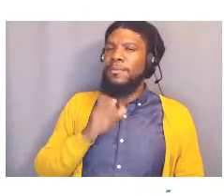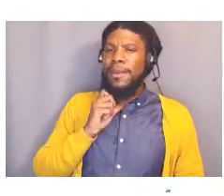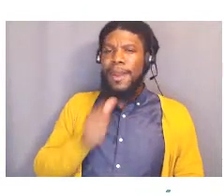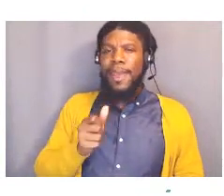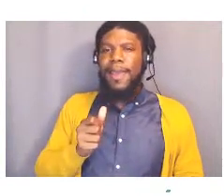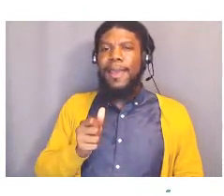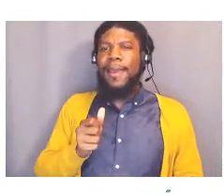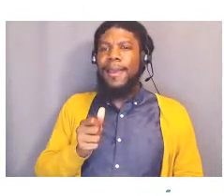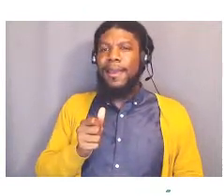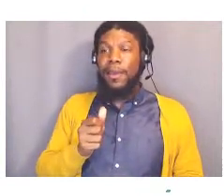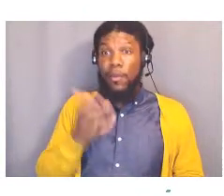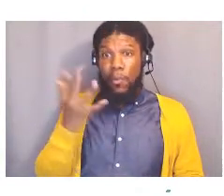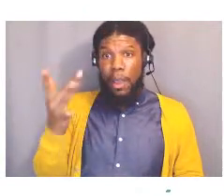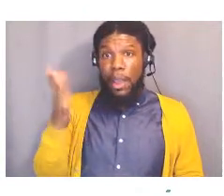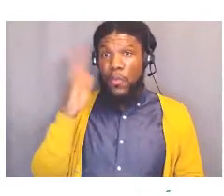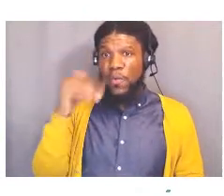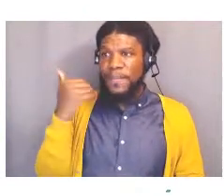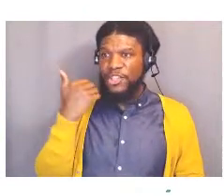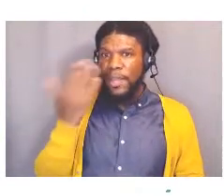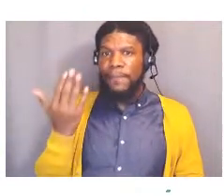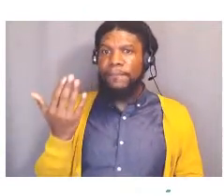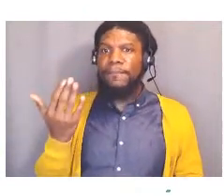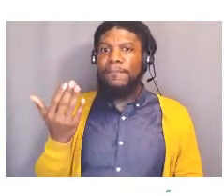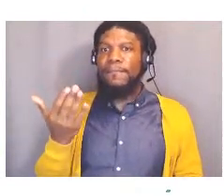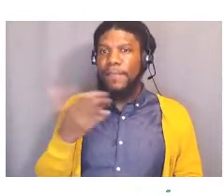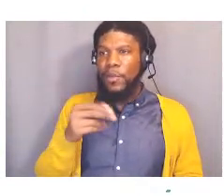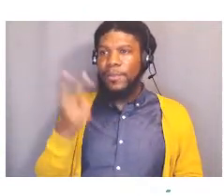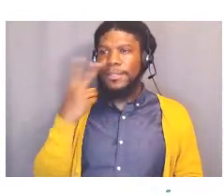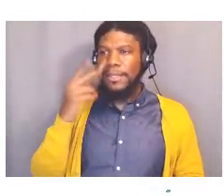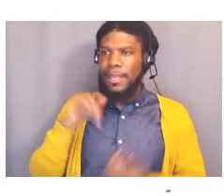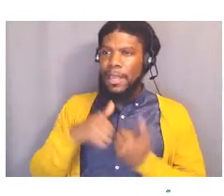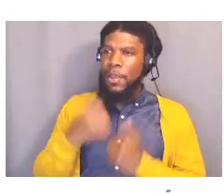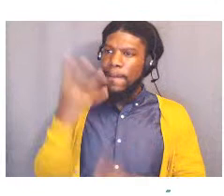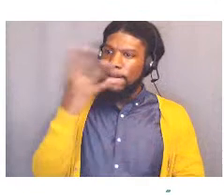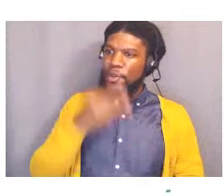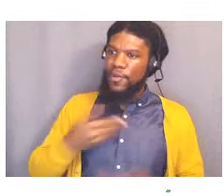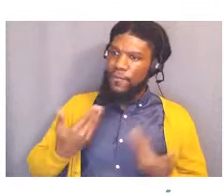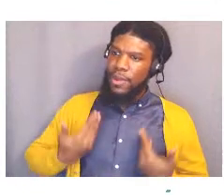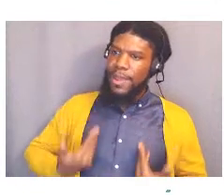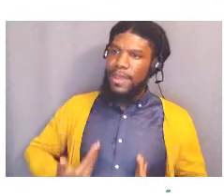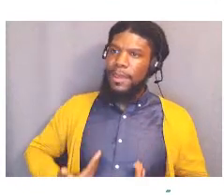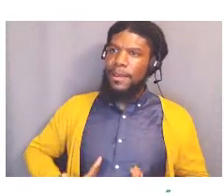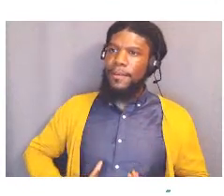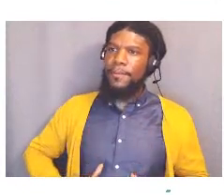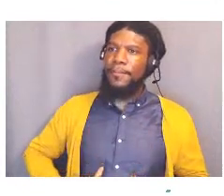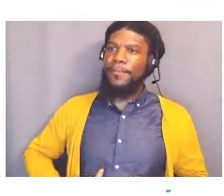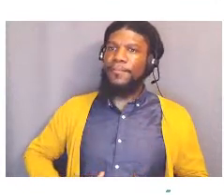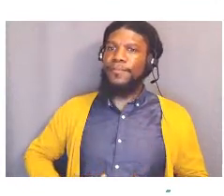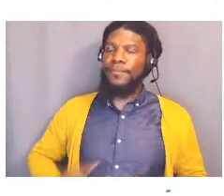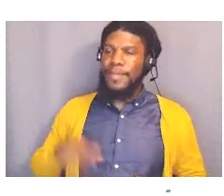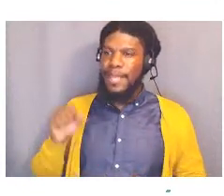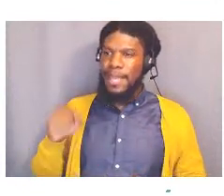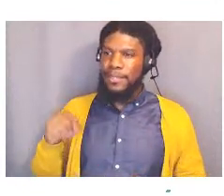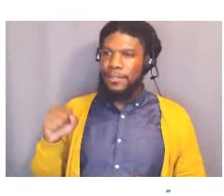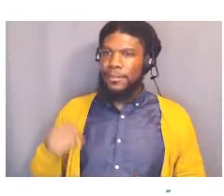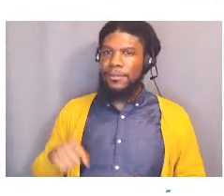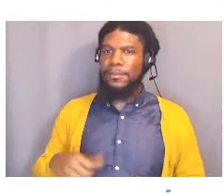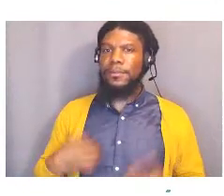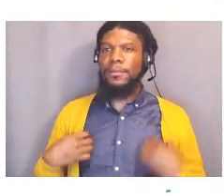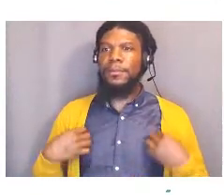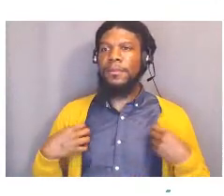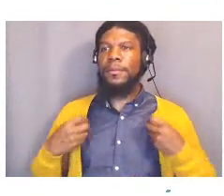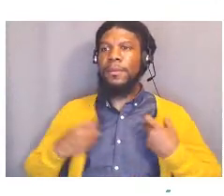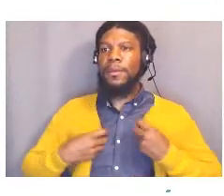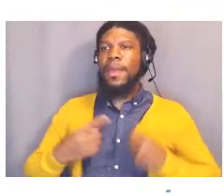for they'll be ashamed and see how beautiful I am. Yes,